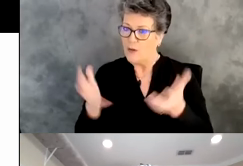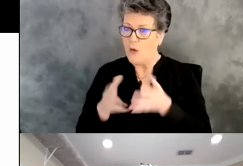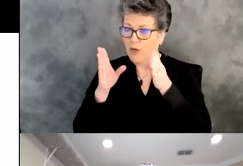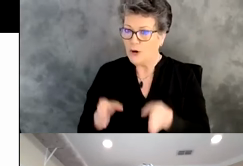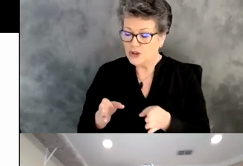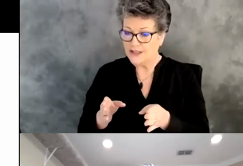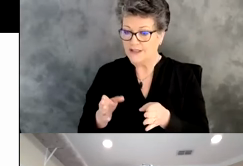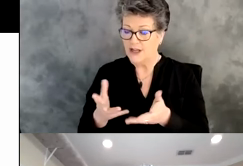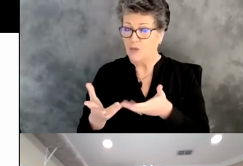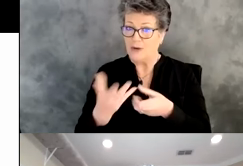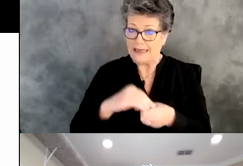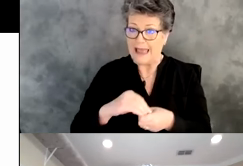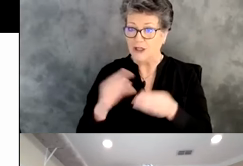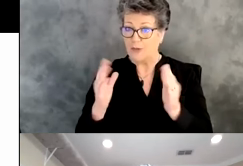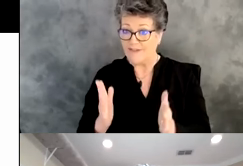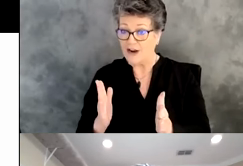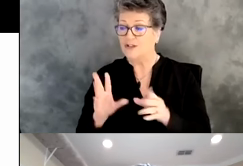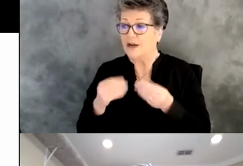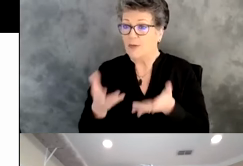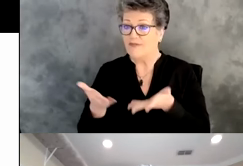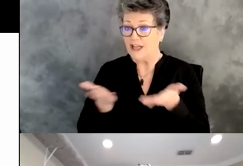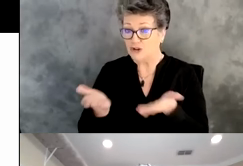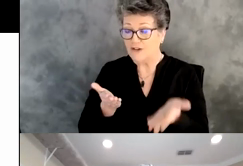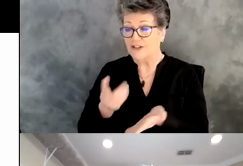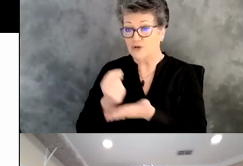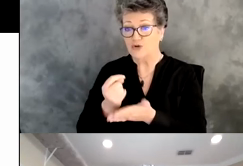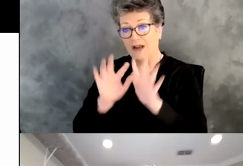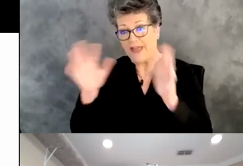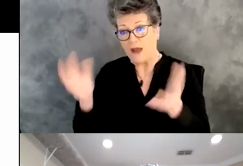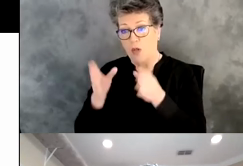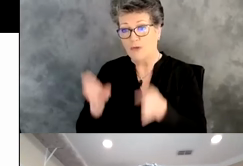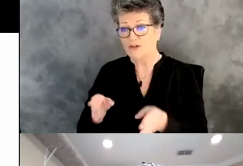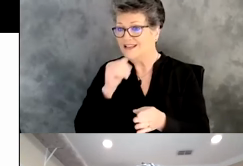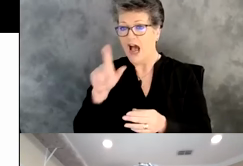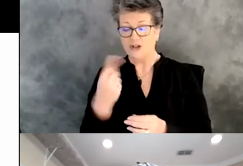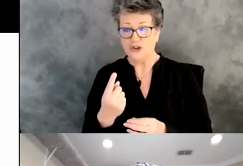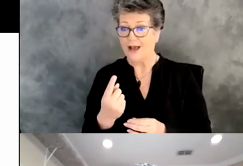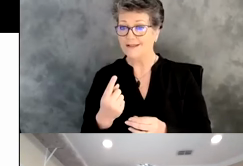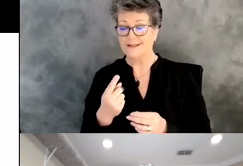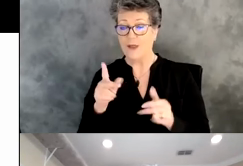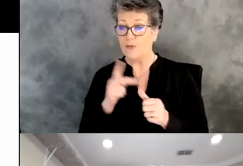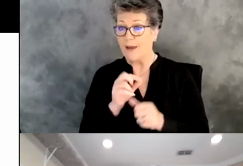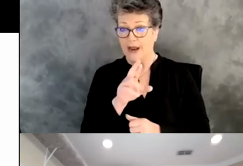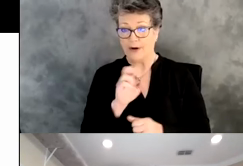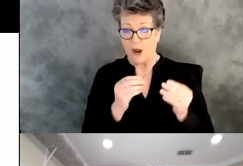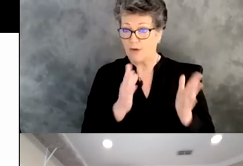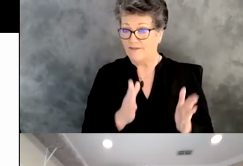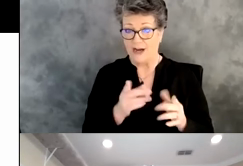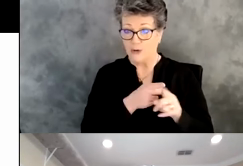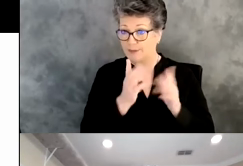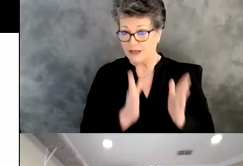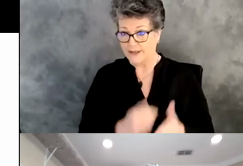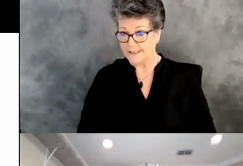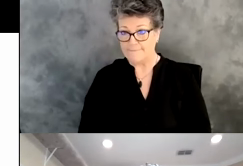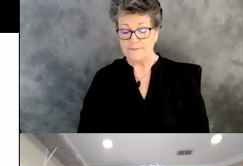engage providers that can provide services to treat the whole person. So it's not just the member's primary care provider or specialist, for example.